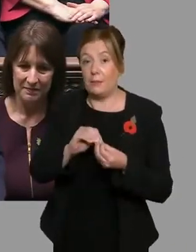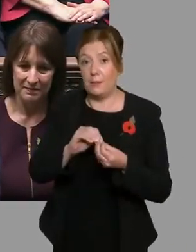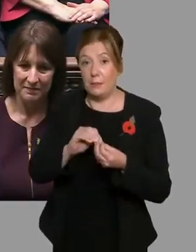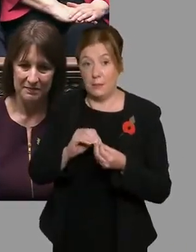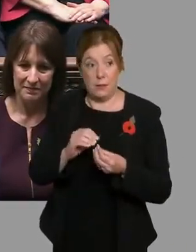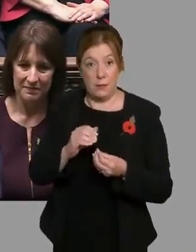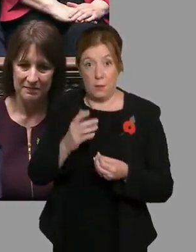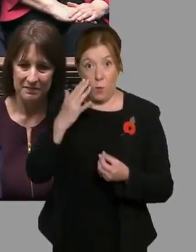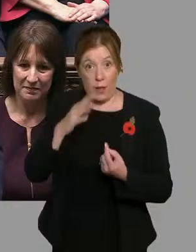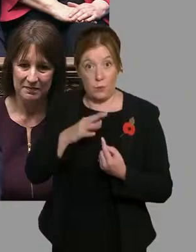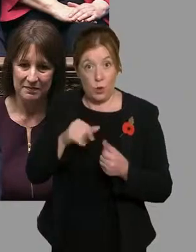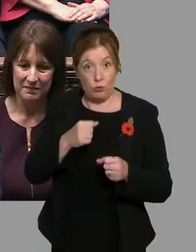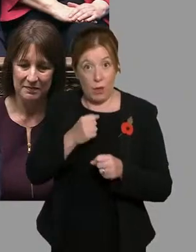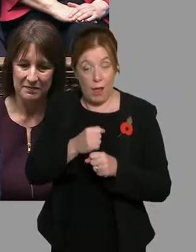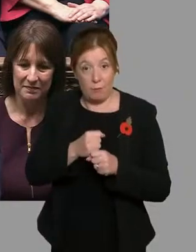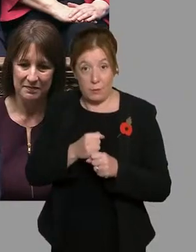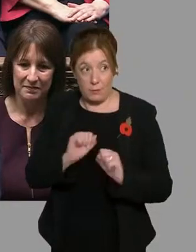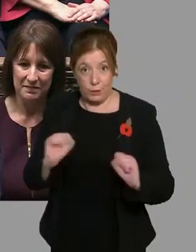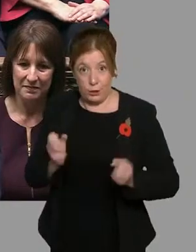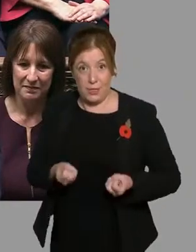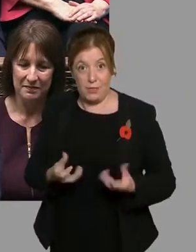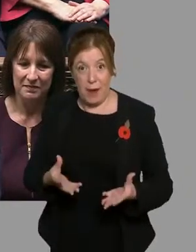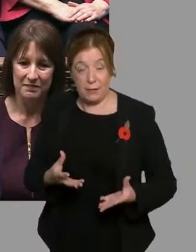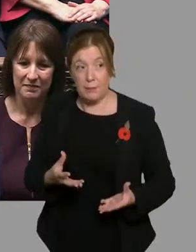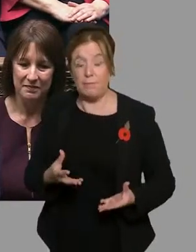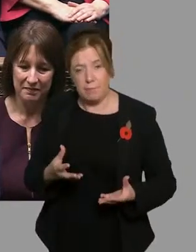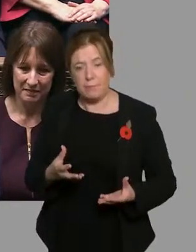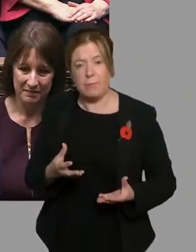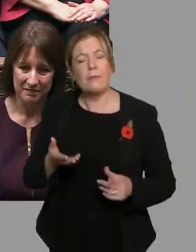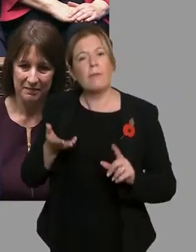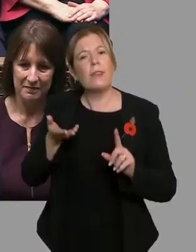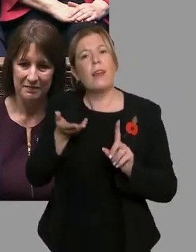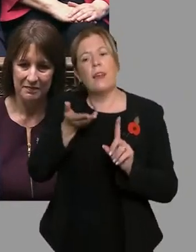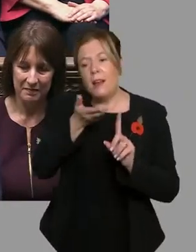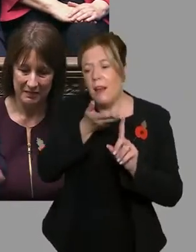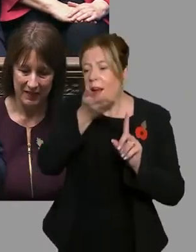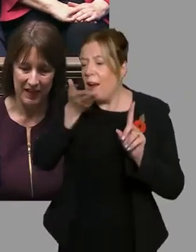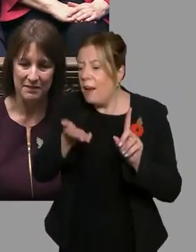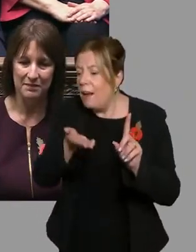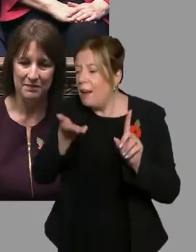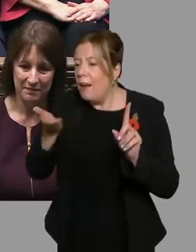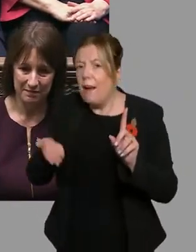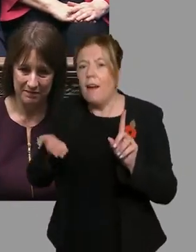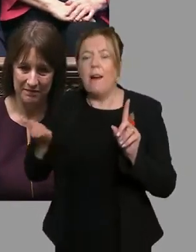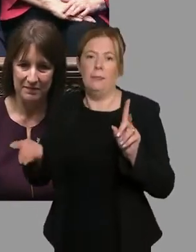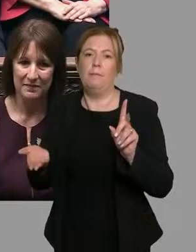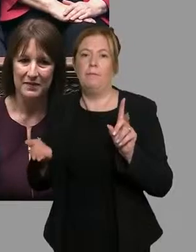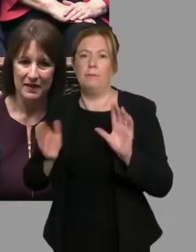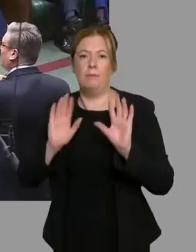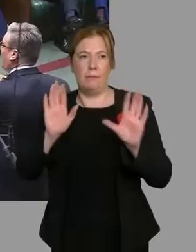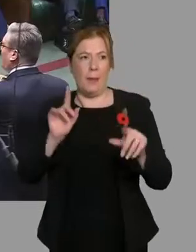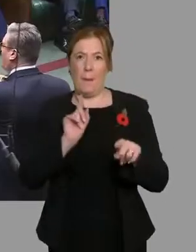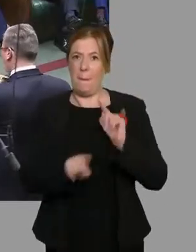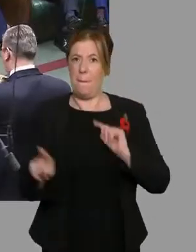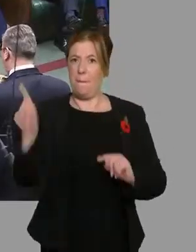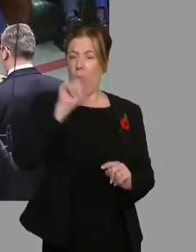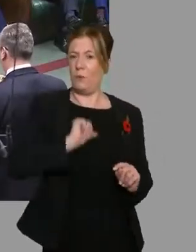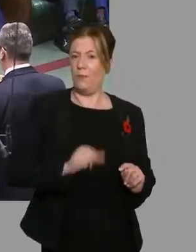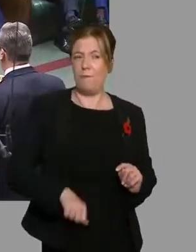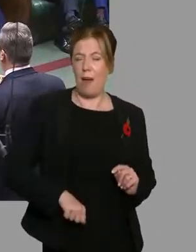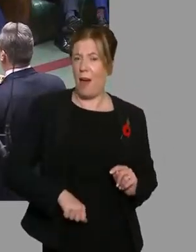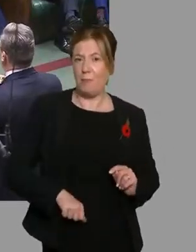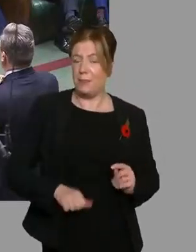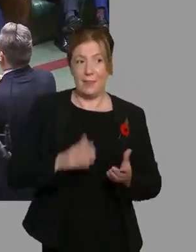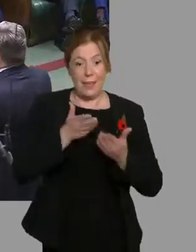to inheritance, the vast majority of farmers will be unaffected, as she well knows, as they